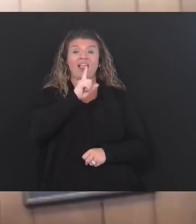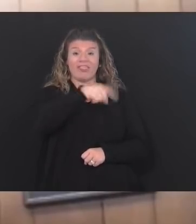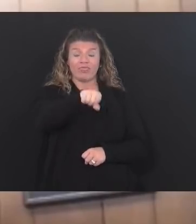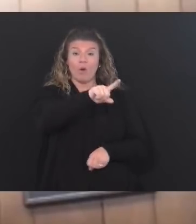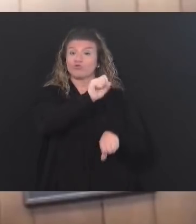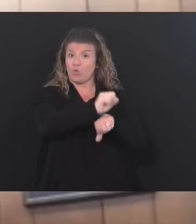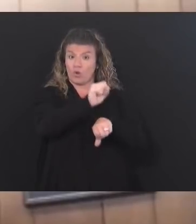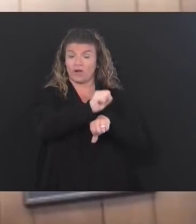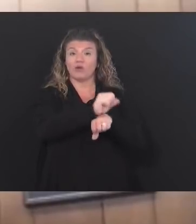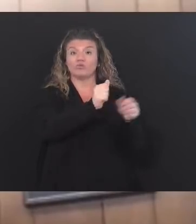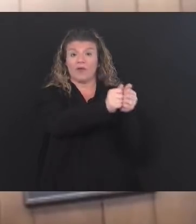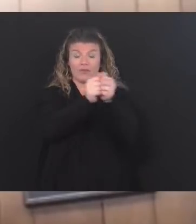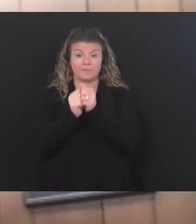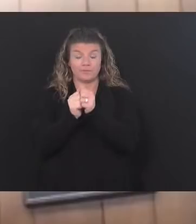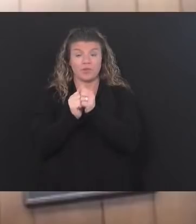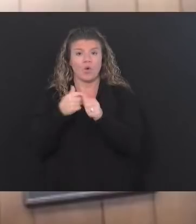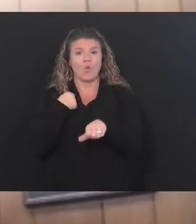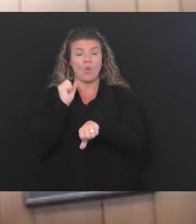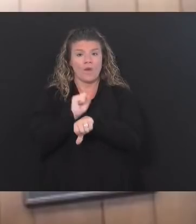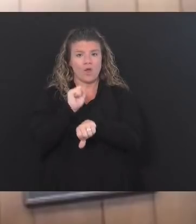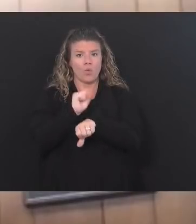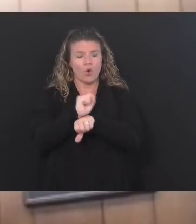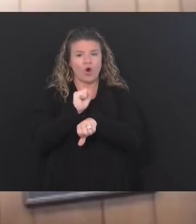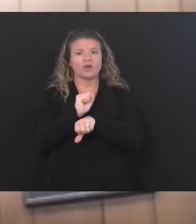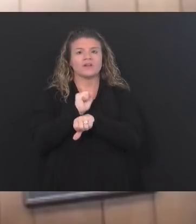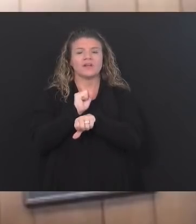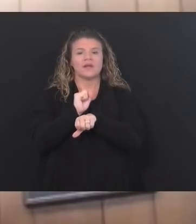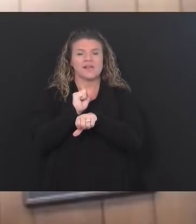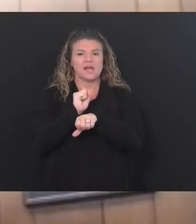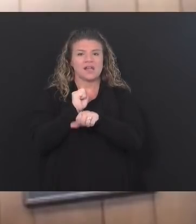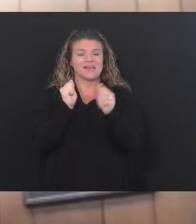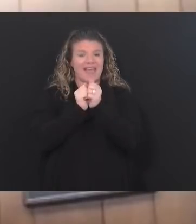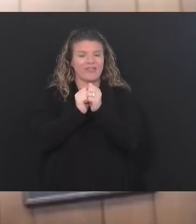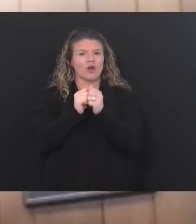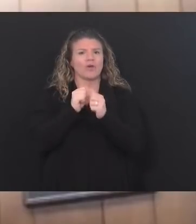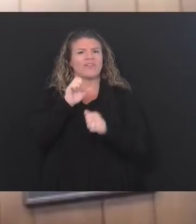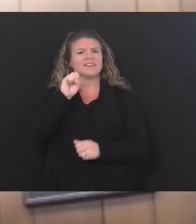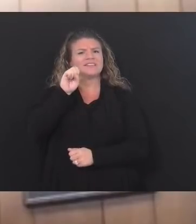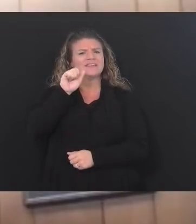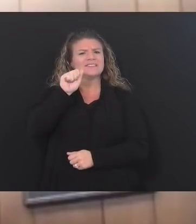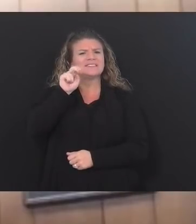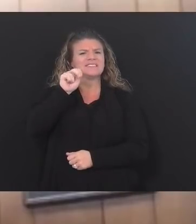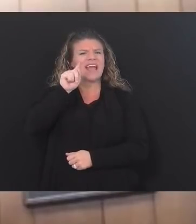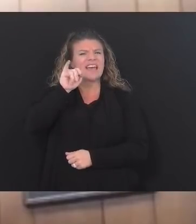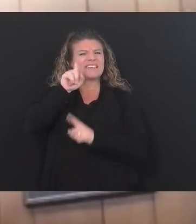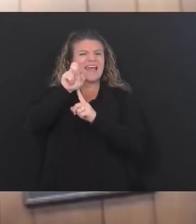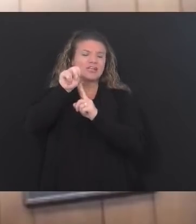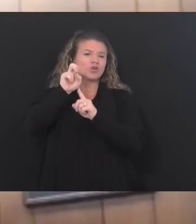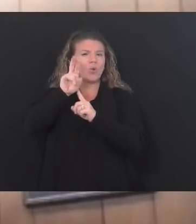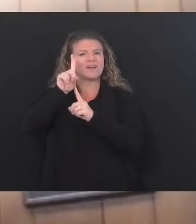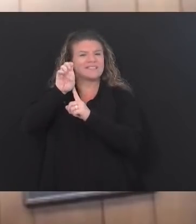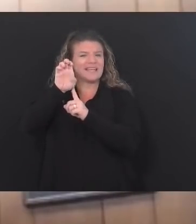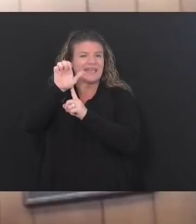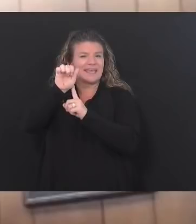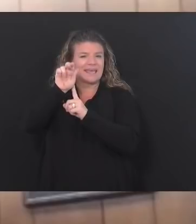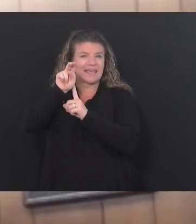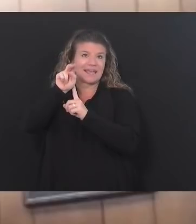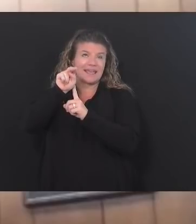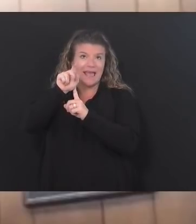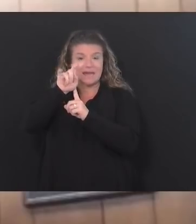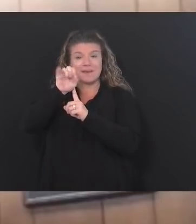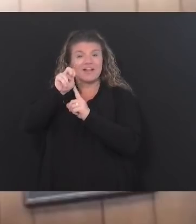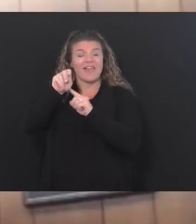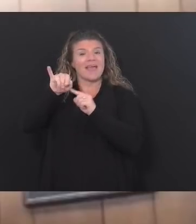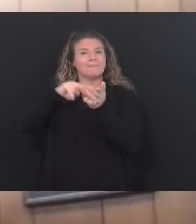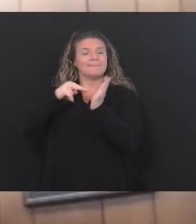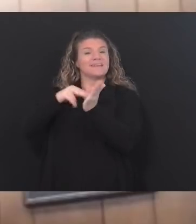with that. We work towards the what we call the sanitation or decontamination of critical mass like